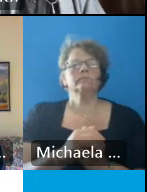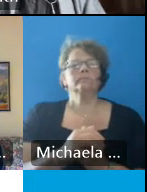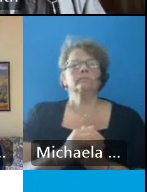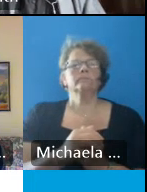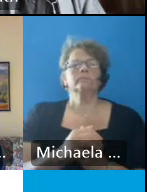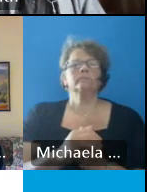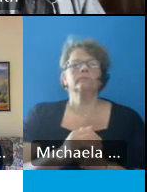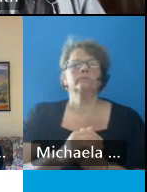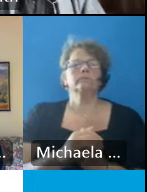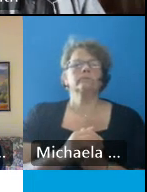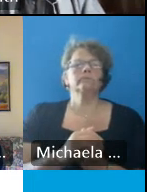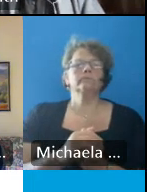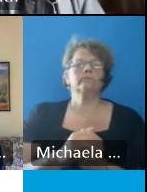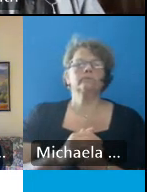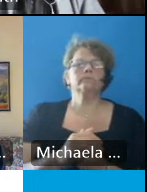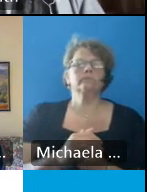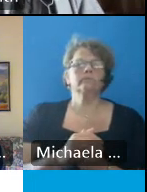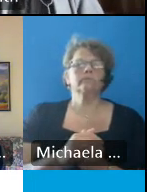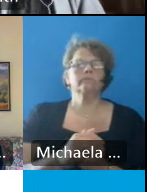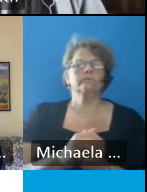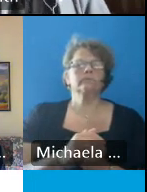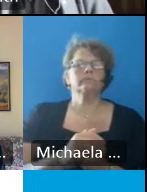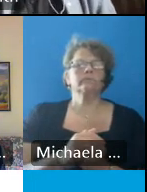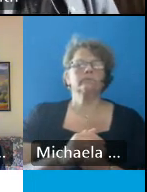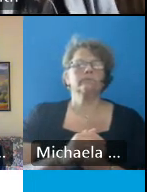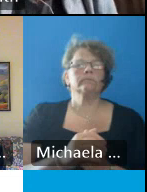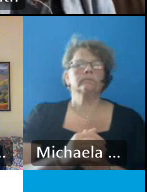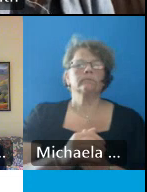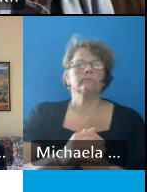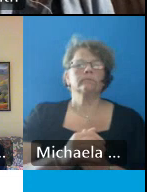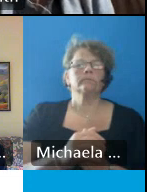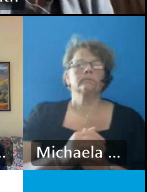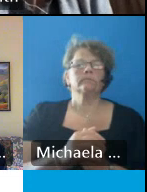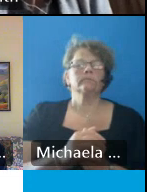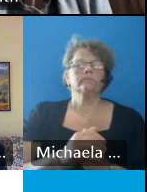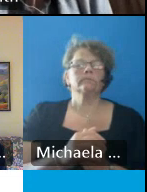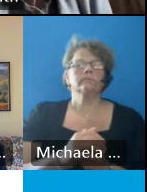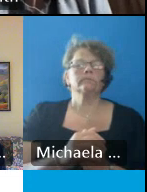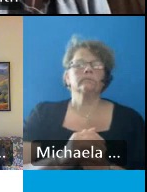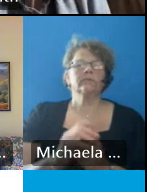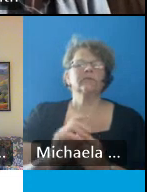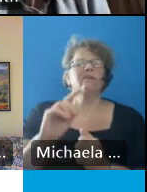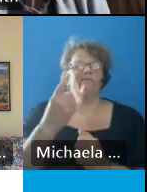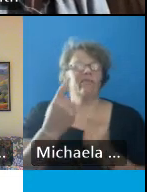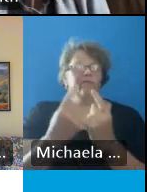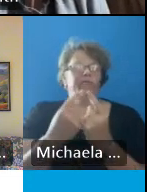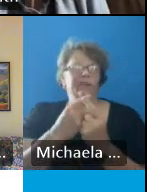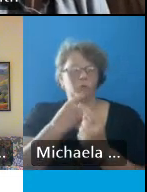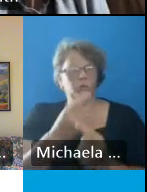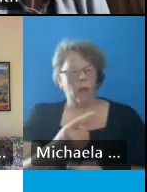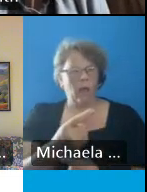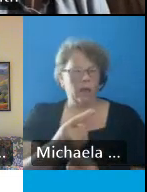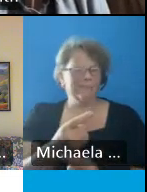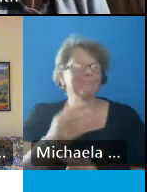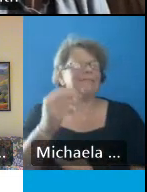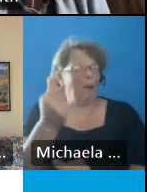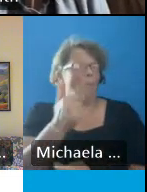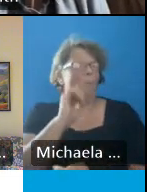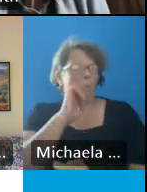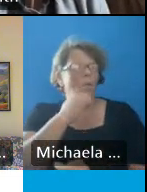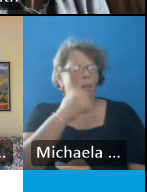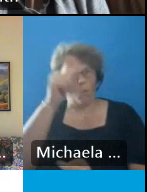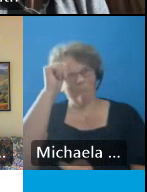So the first thing I suppose to say, and this will be familiar to some people as well, that we